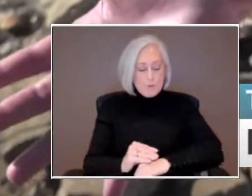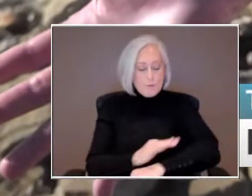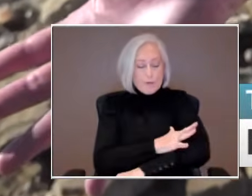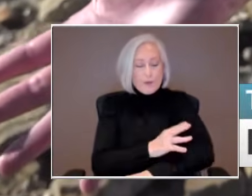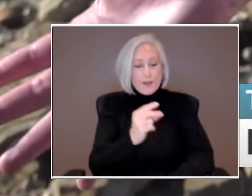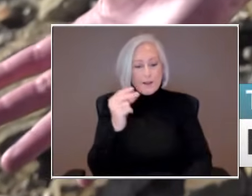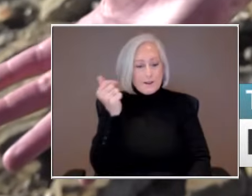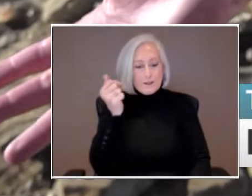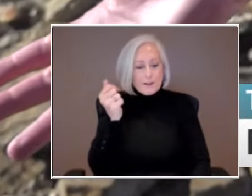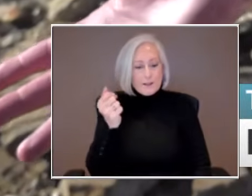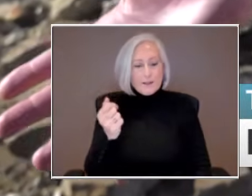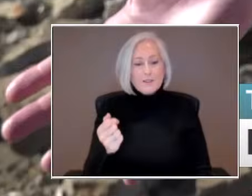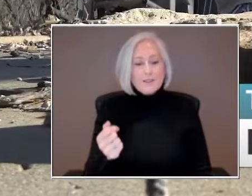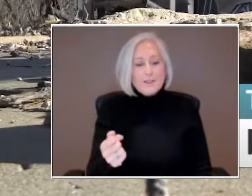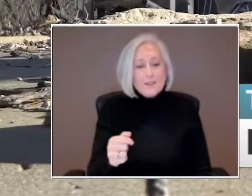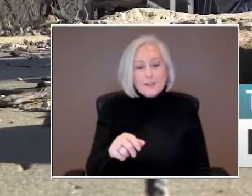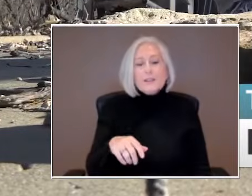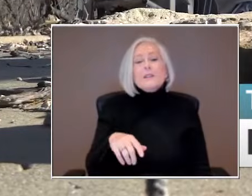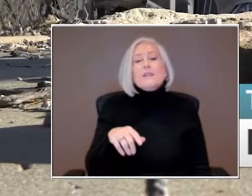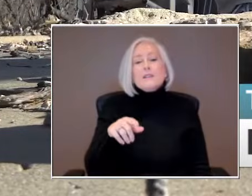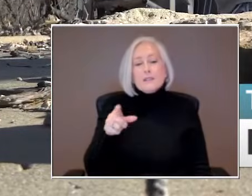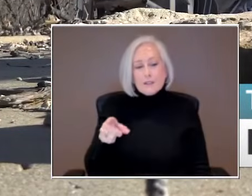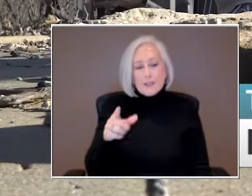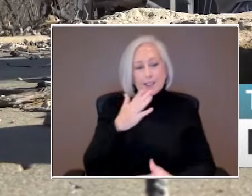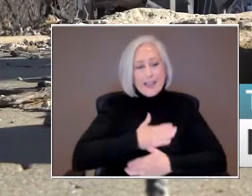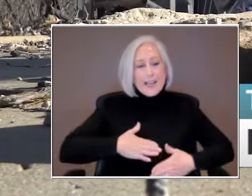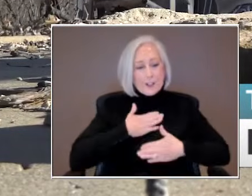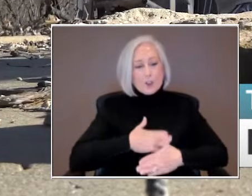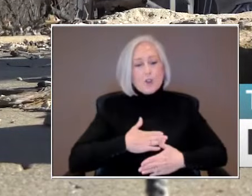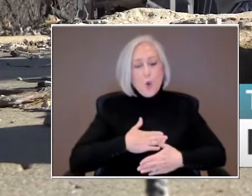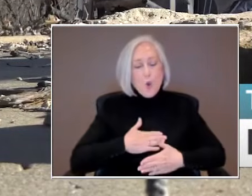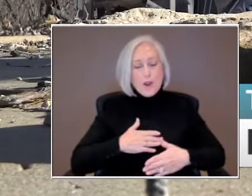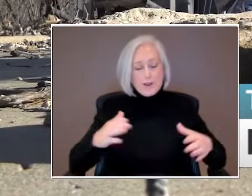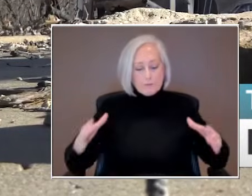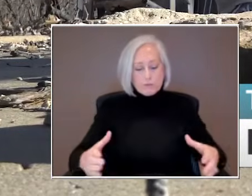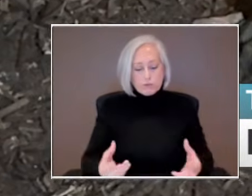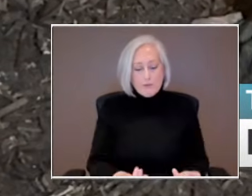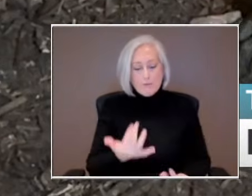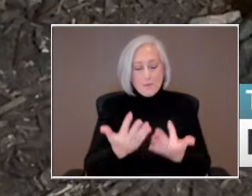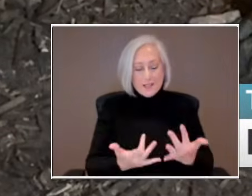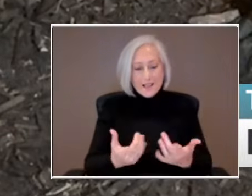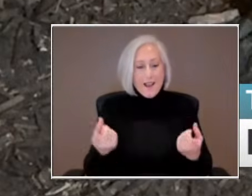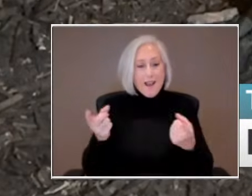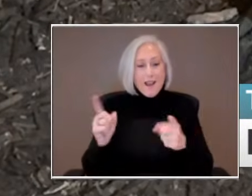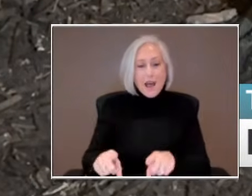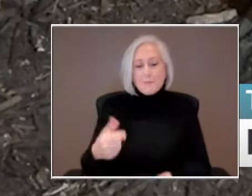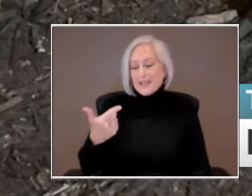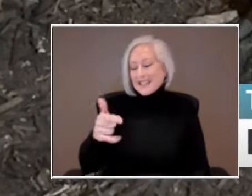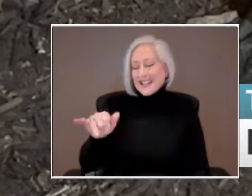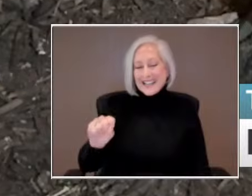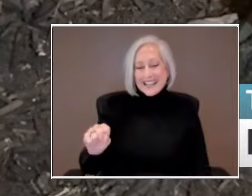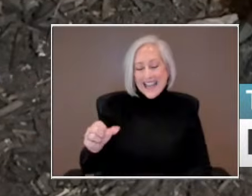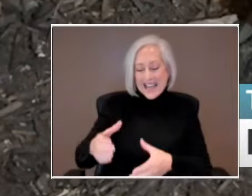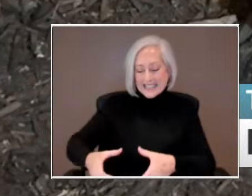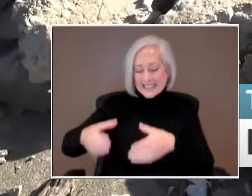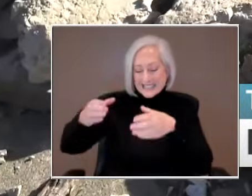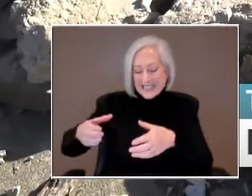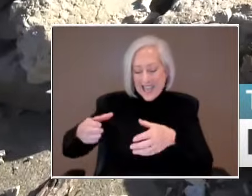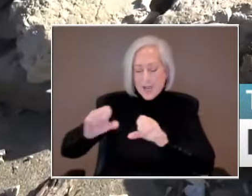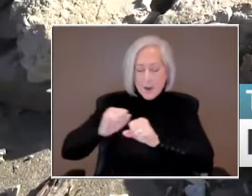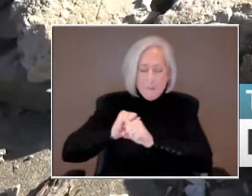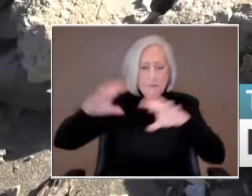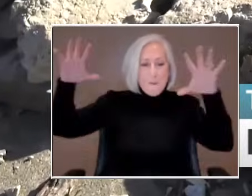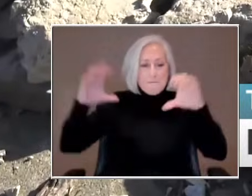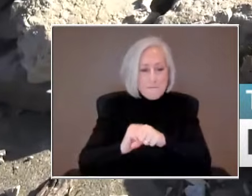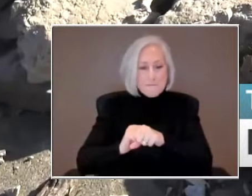Ezra Crutchfield was enjoying a bonfire with friends when a gas can exploded. It changed his life. On Wednesday tomorrow, learn about